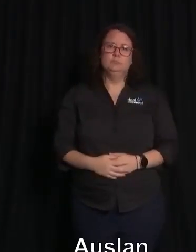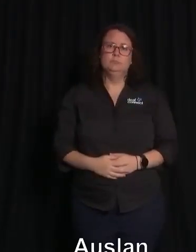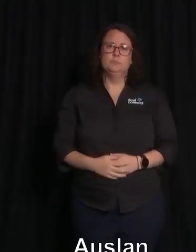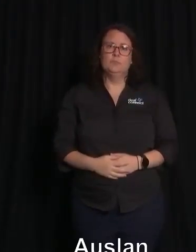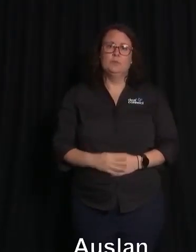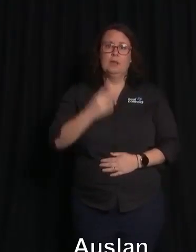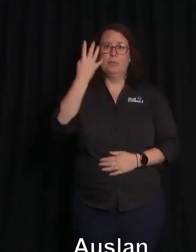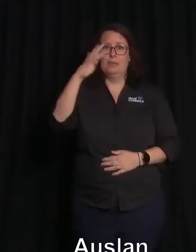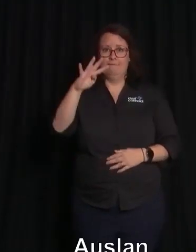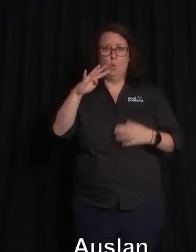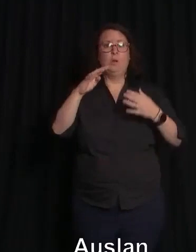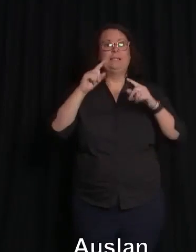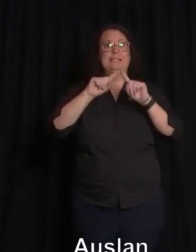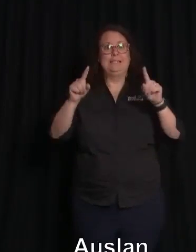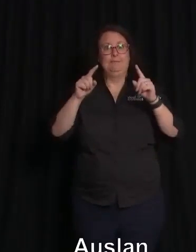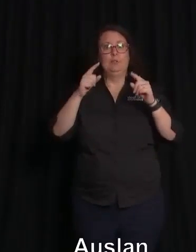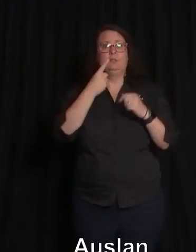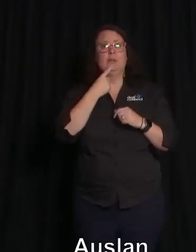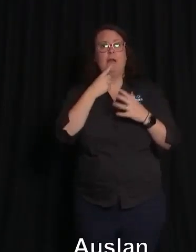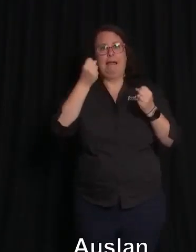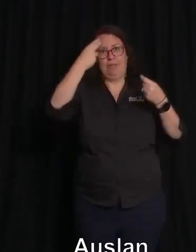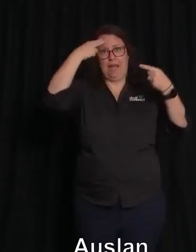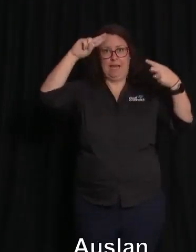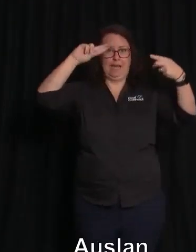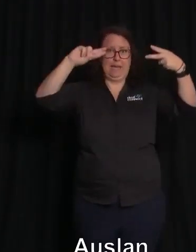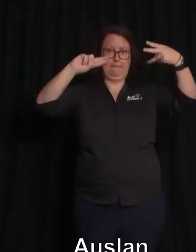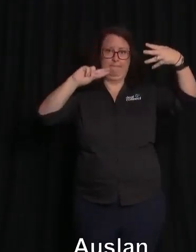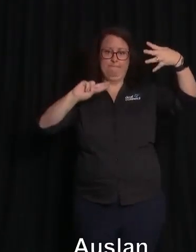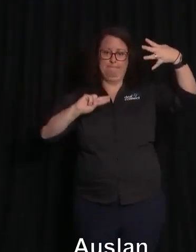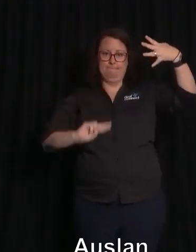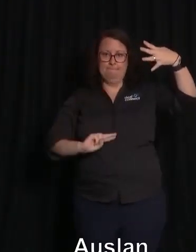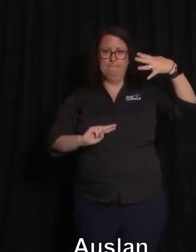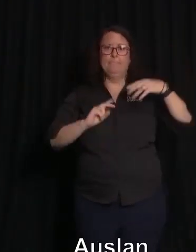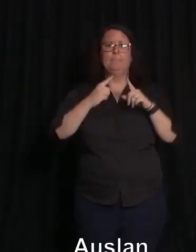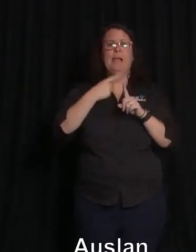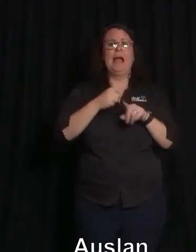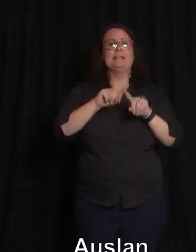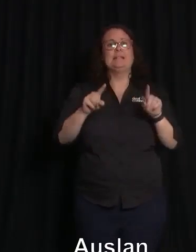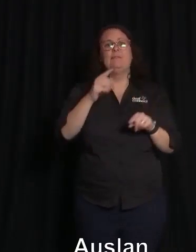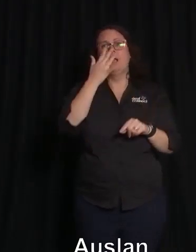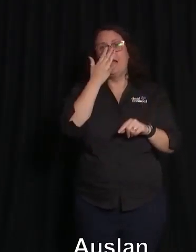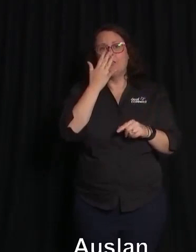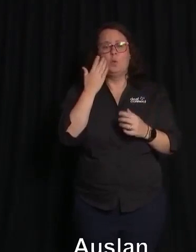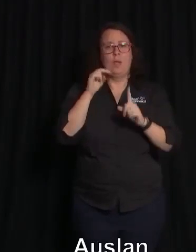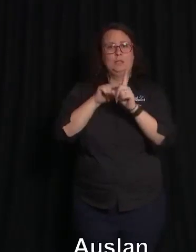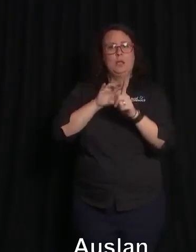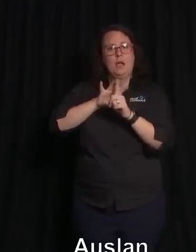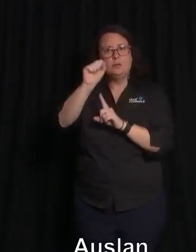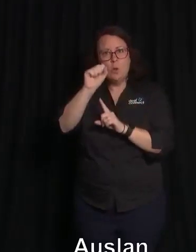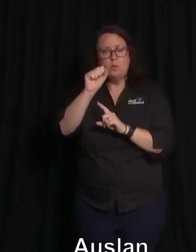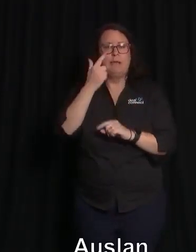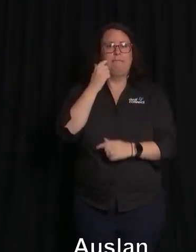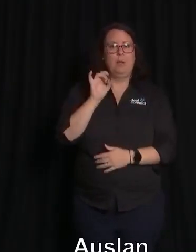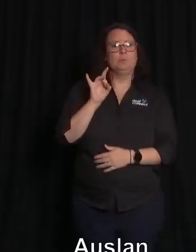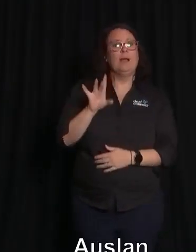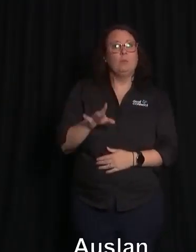those traits has a name, and we know that there are different ages of disclosure or diagnosis and different